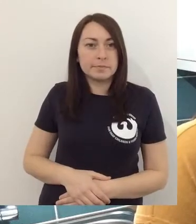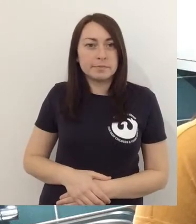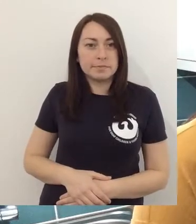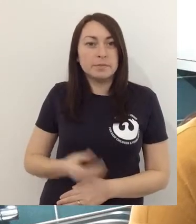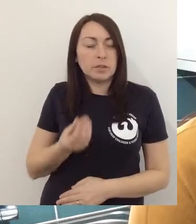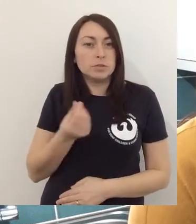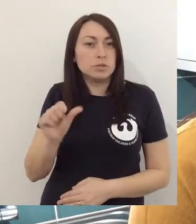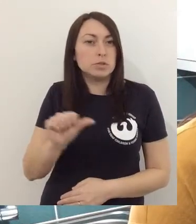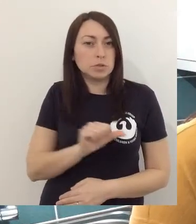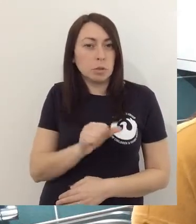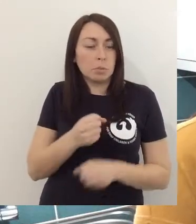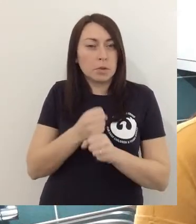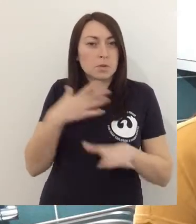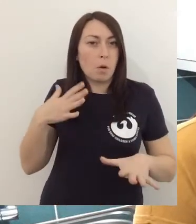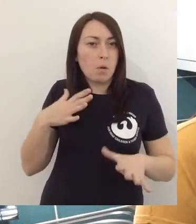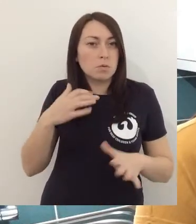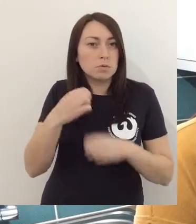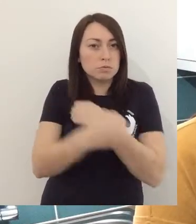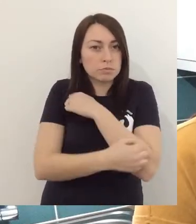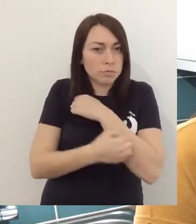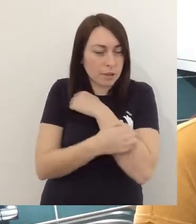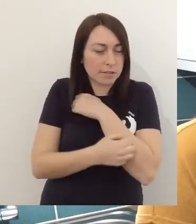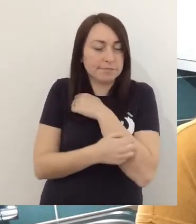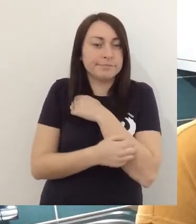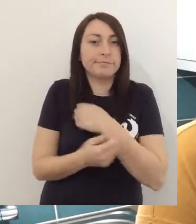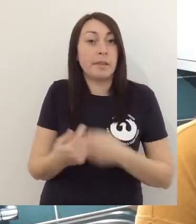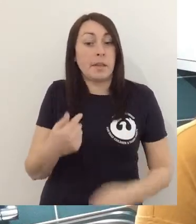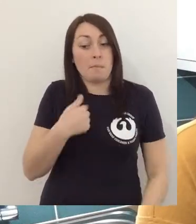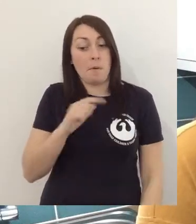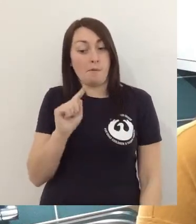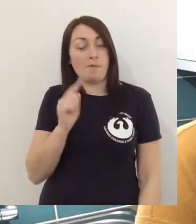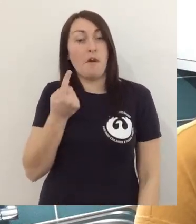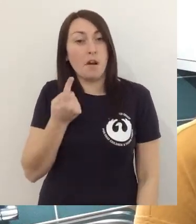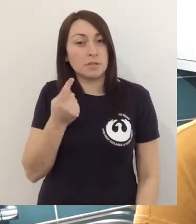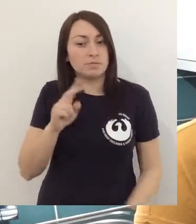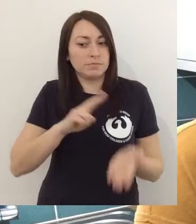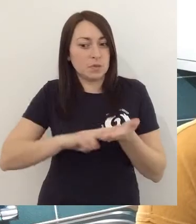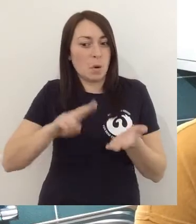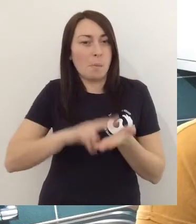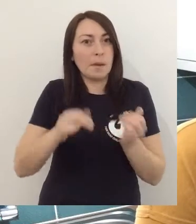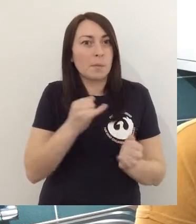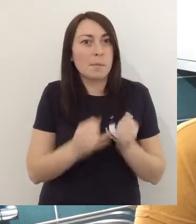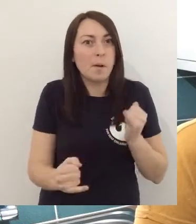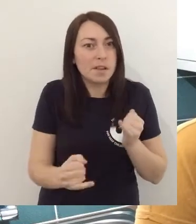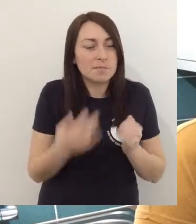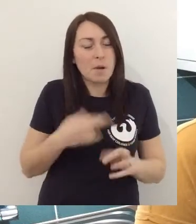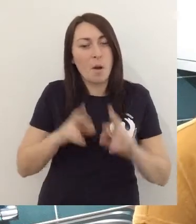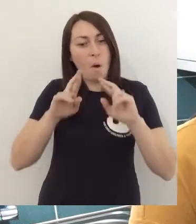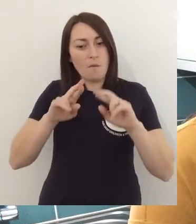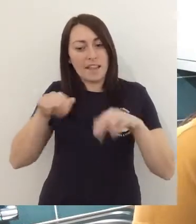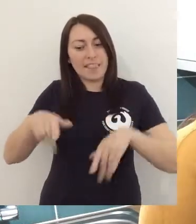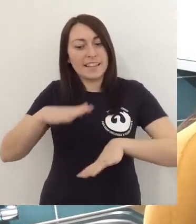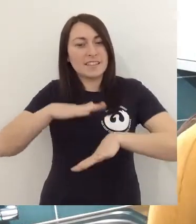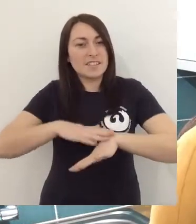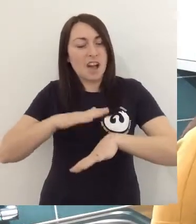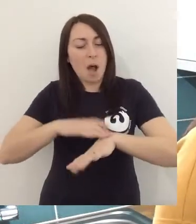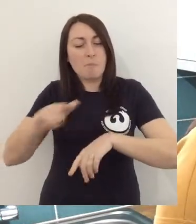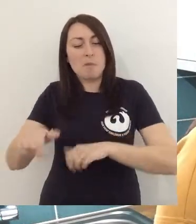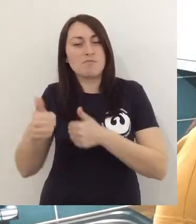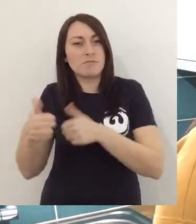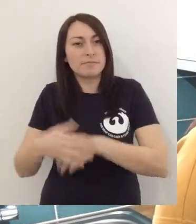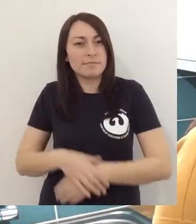going golden brown. My first one always ends up being the worst of the batch, so hopefully this one isn't too bad.